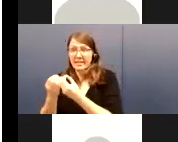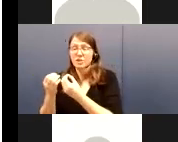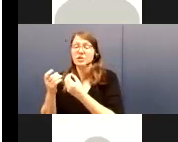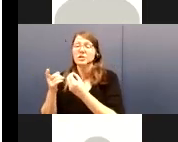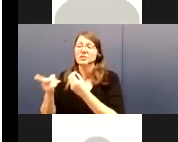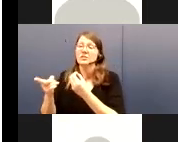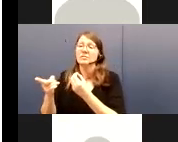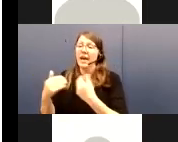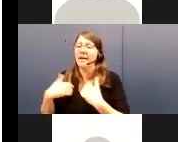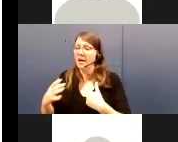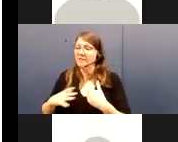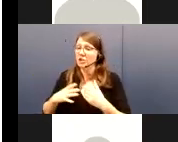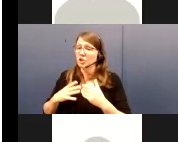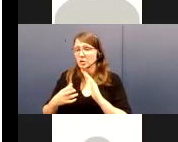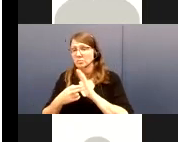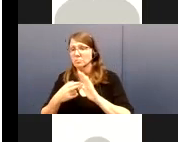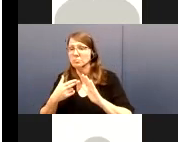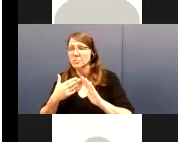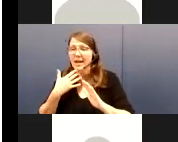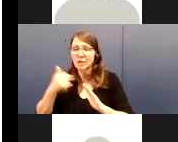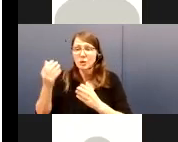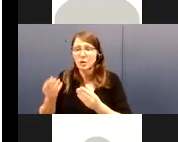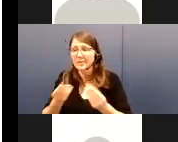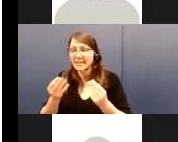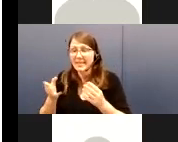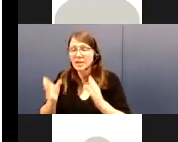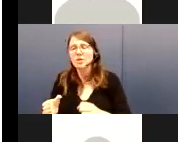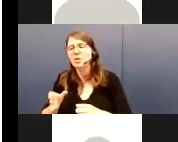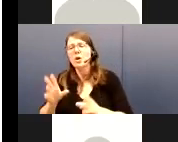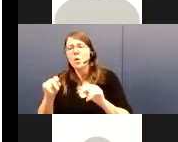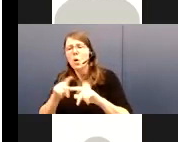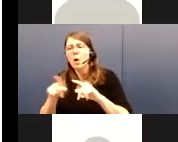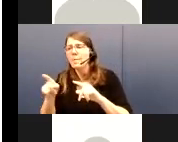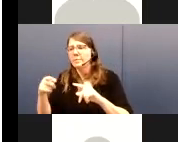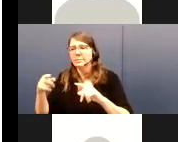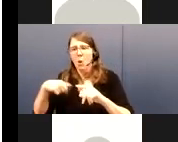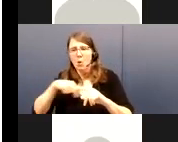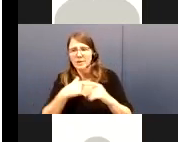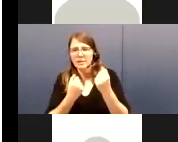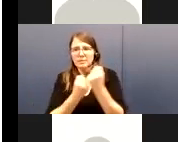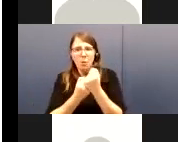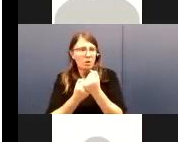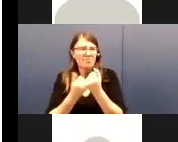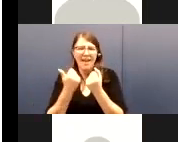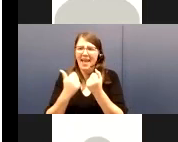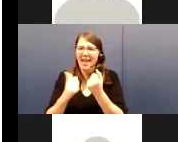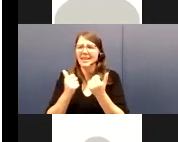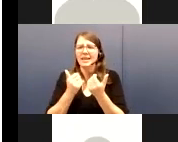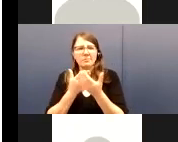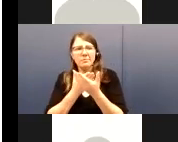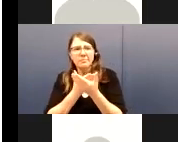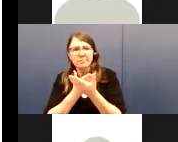we are totally supportive of anything that can help or move forward families